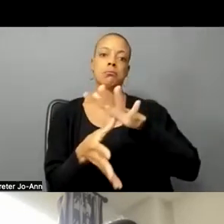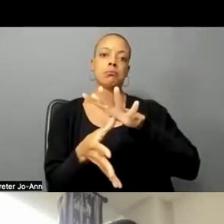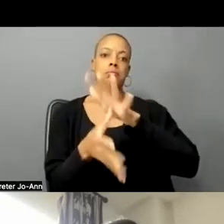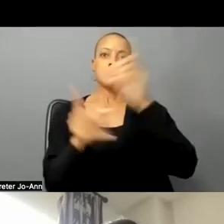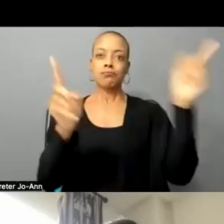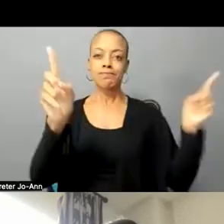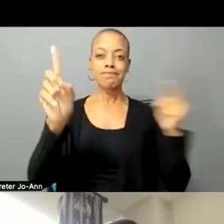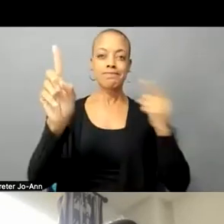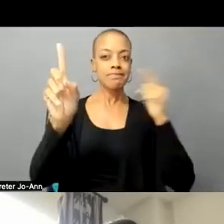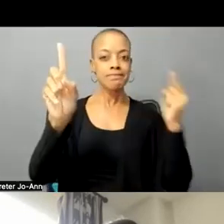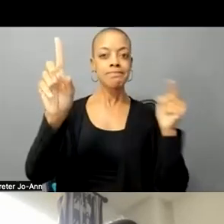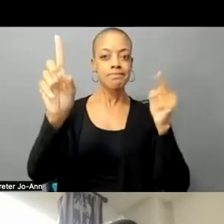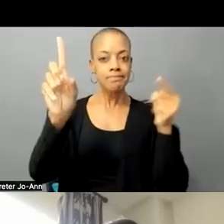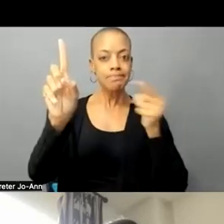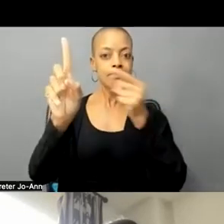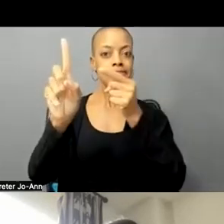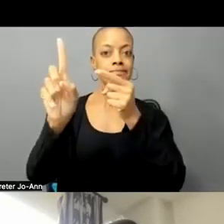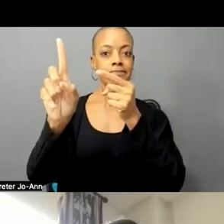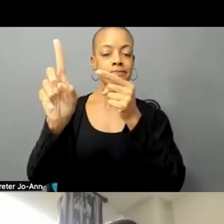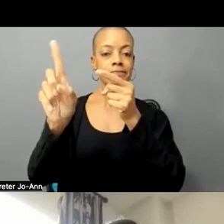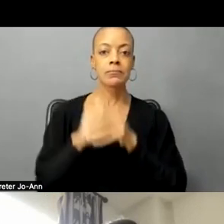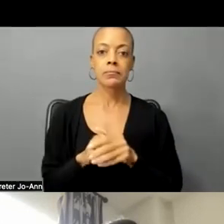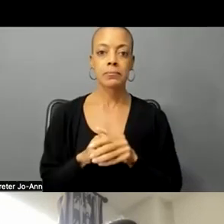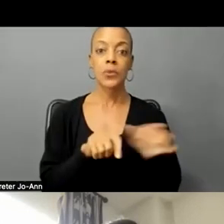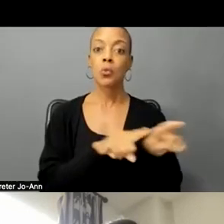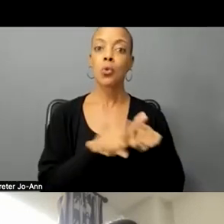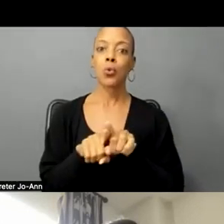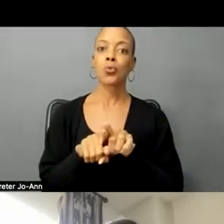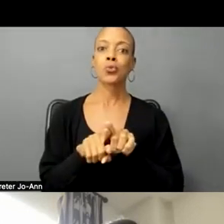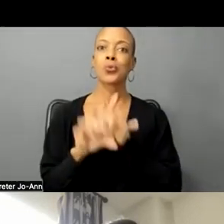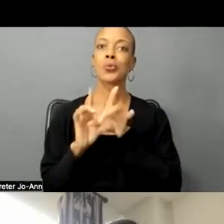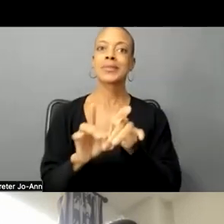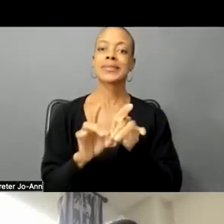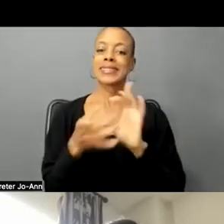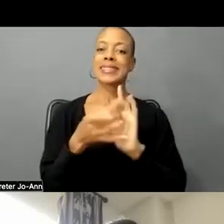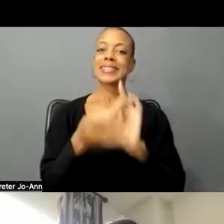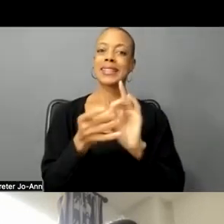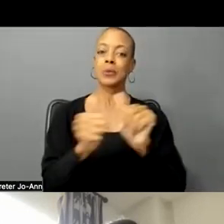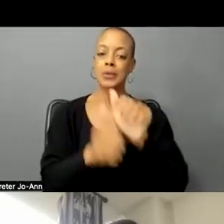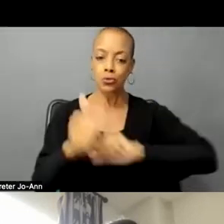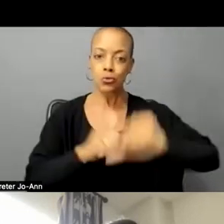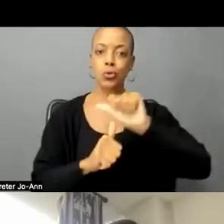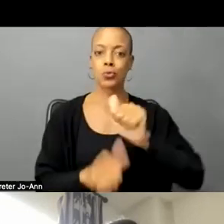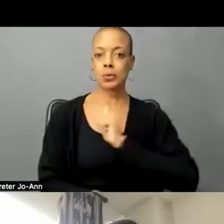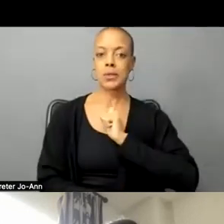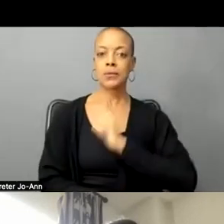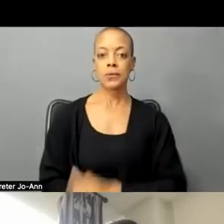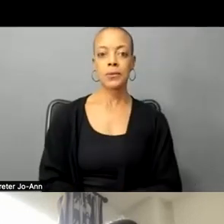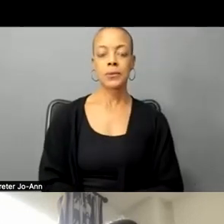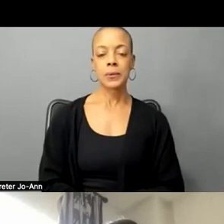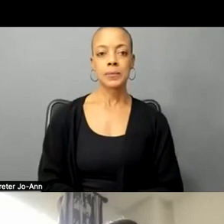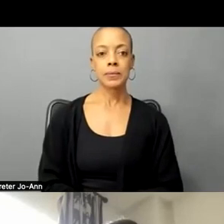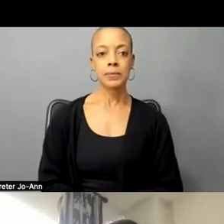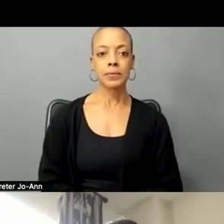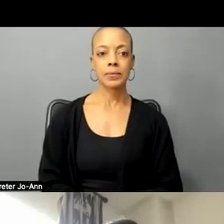but I think more importantly, it's about connecting with each other and ourselves. Oh,